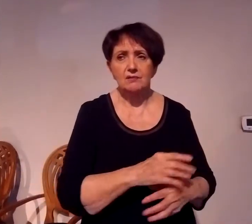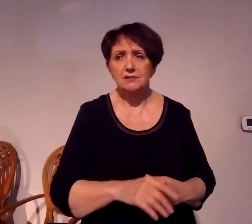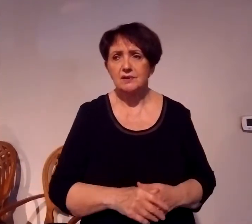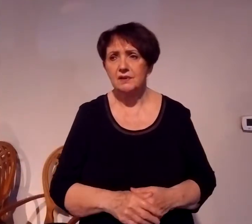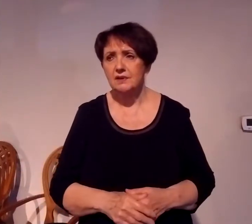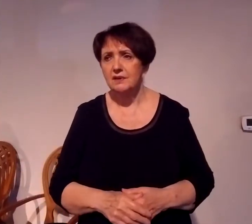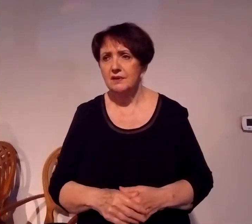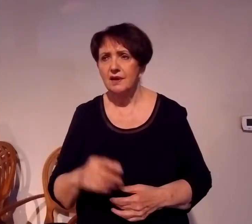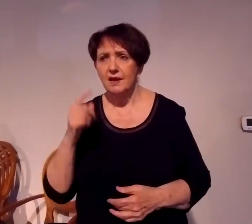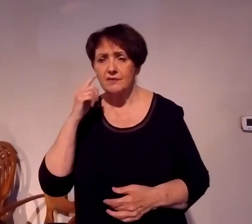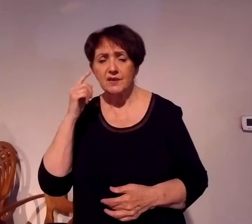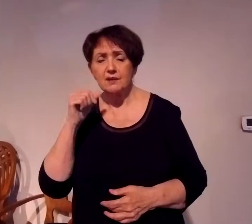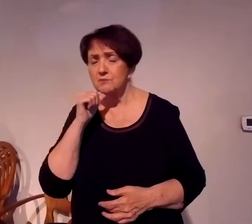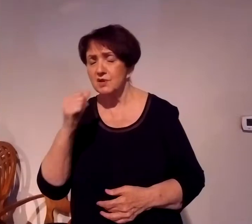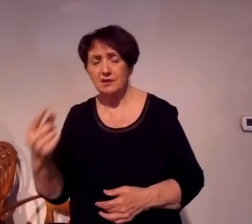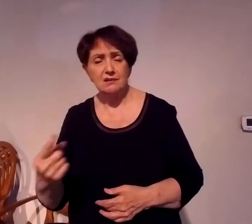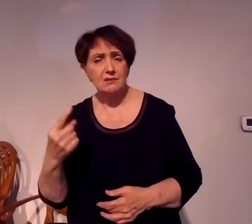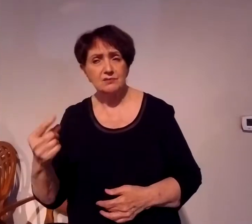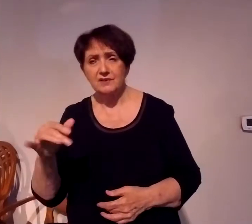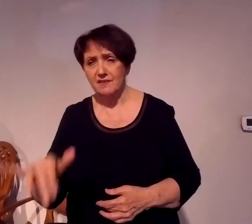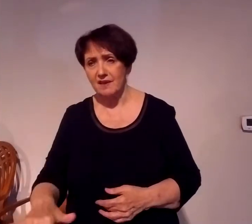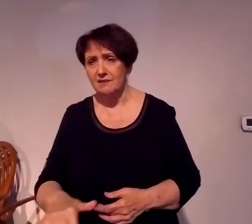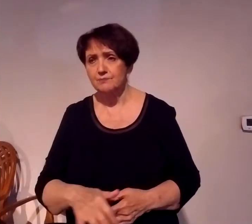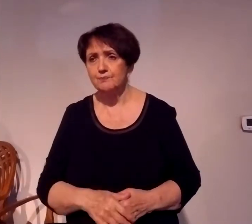I don't think I'm alone in that.